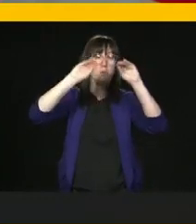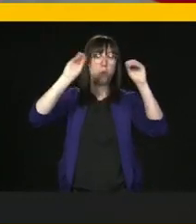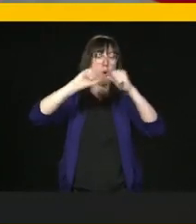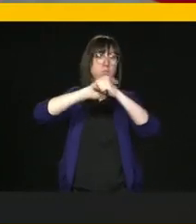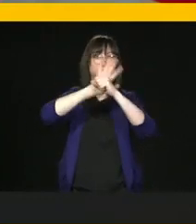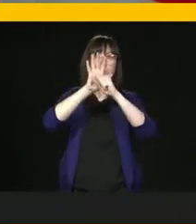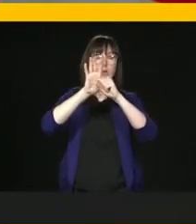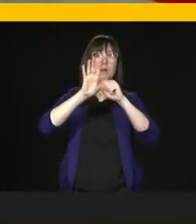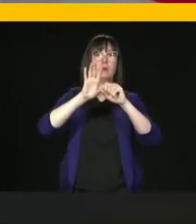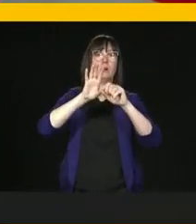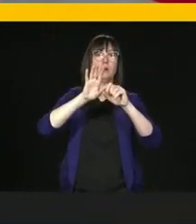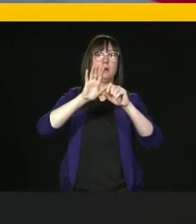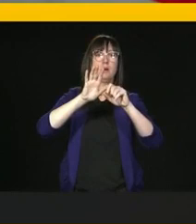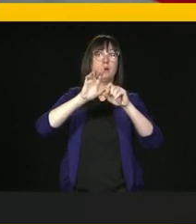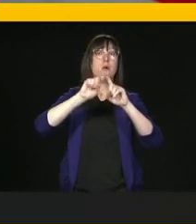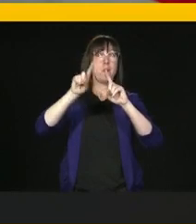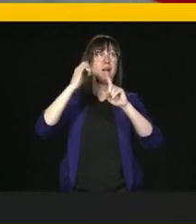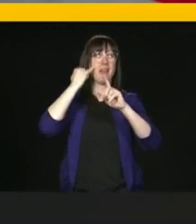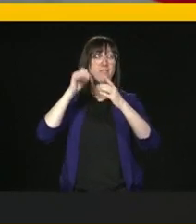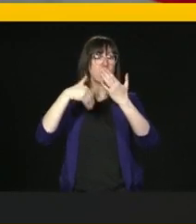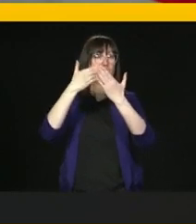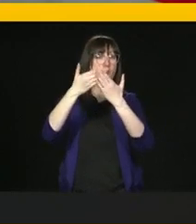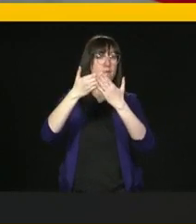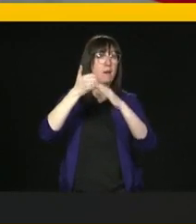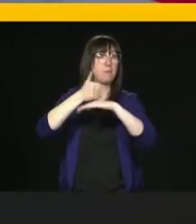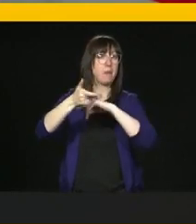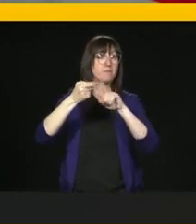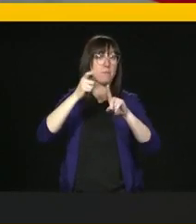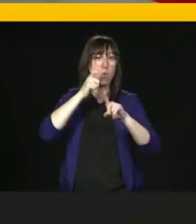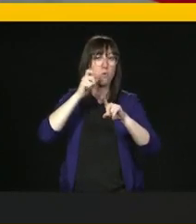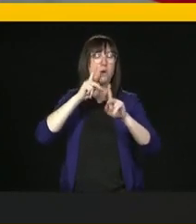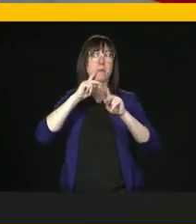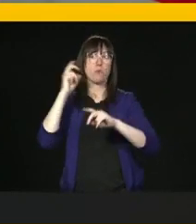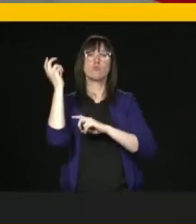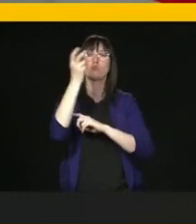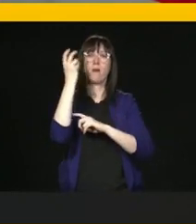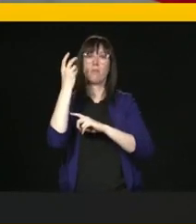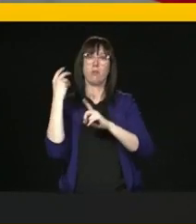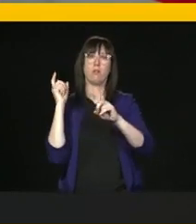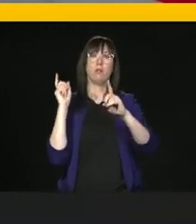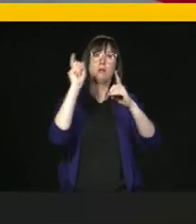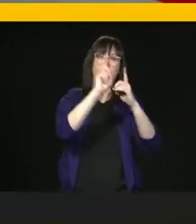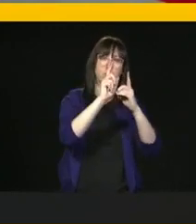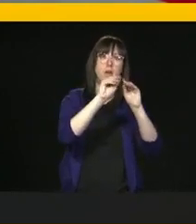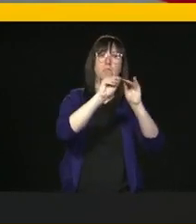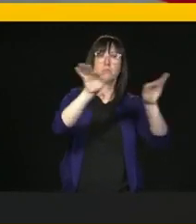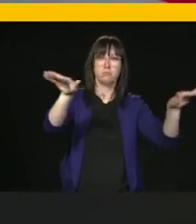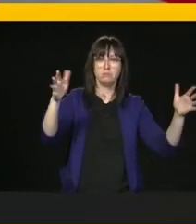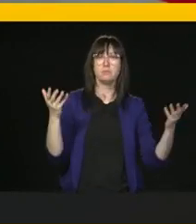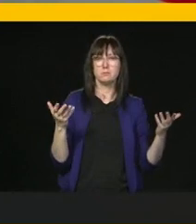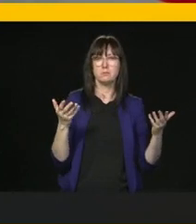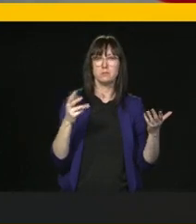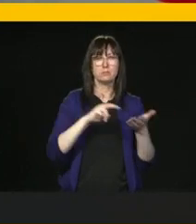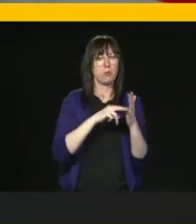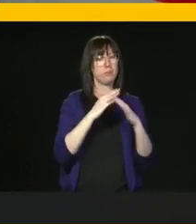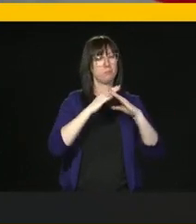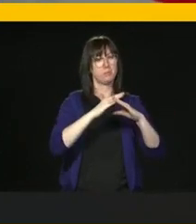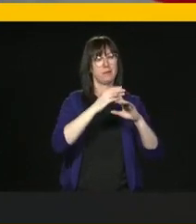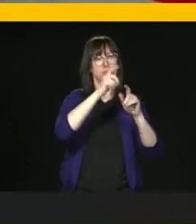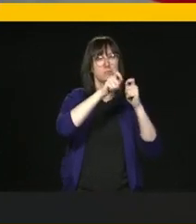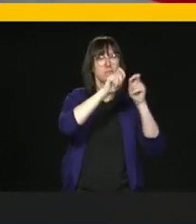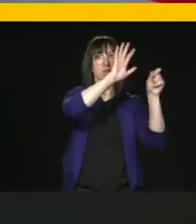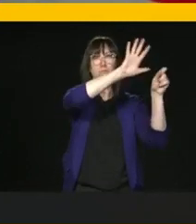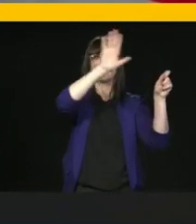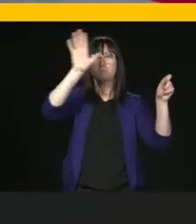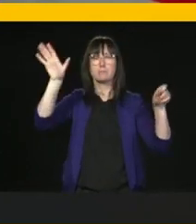is why you're seeing some of these measures being done to protect some of these areas. I think there's also some